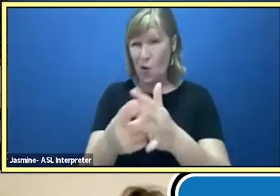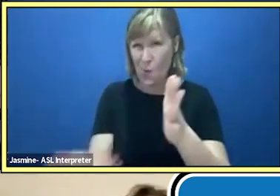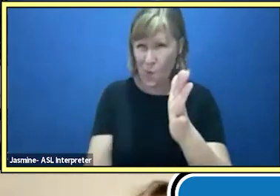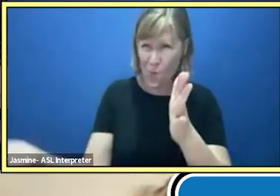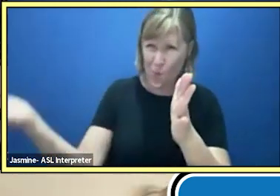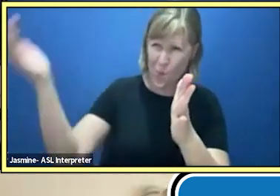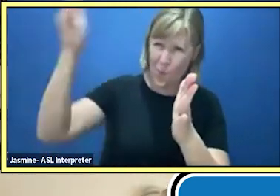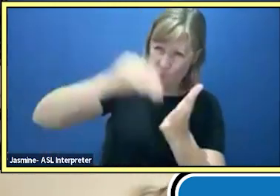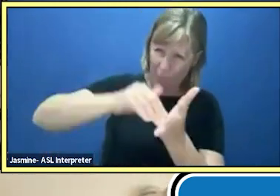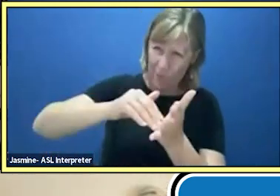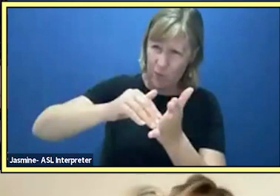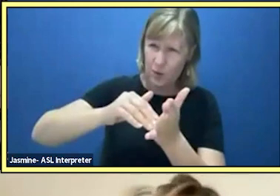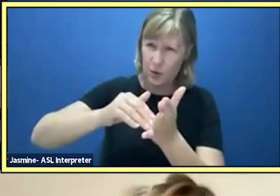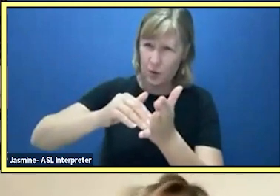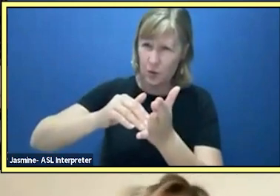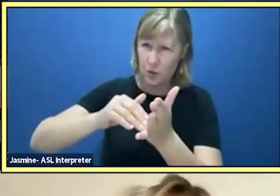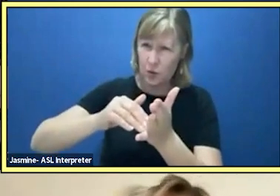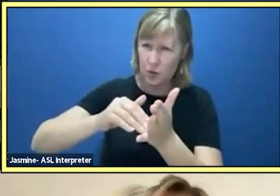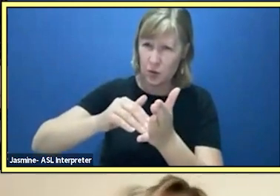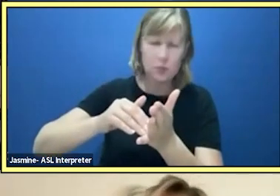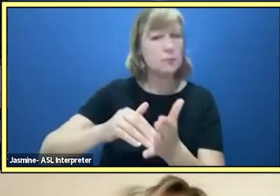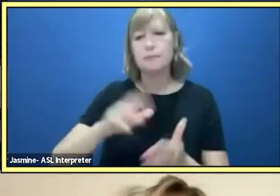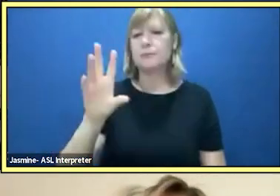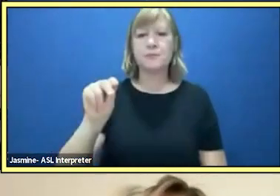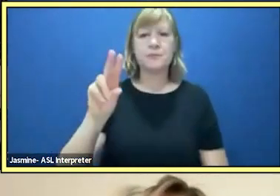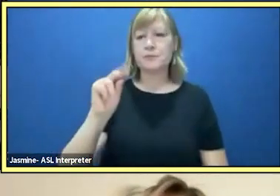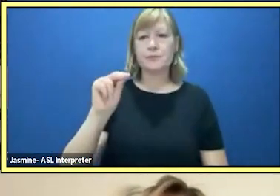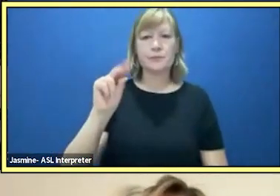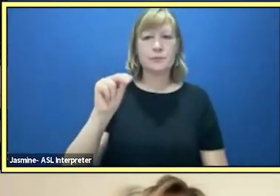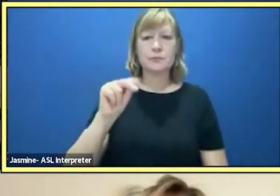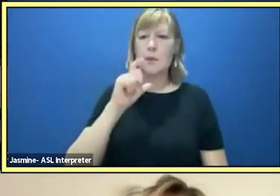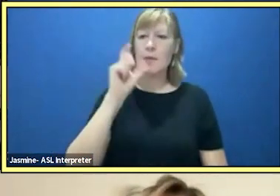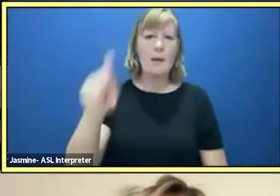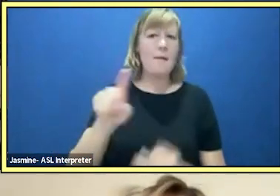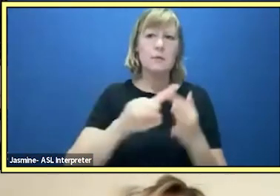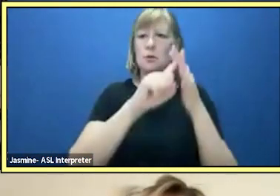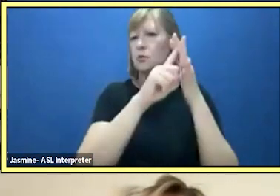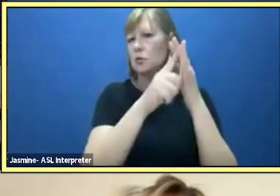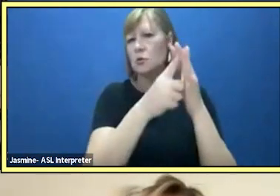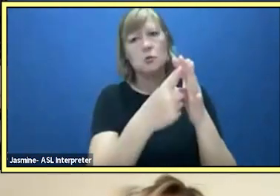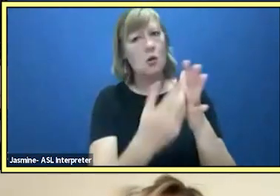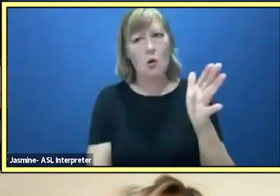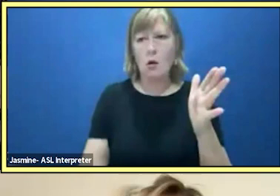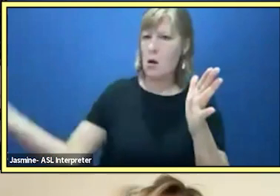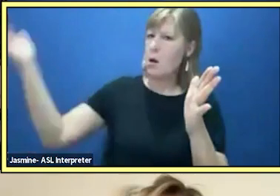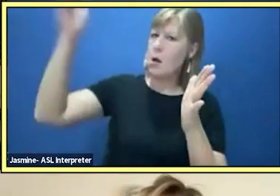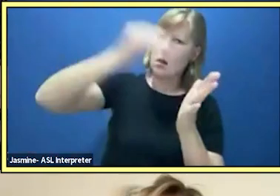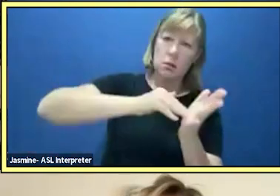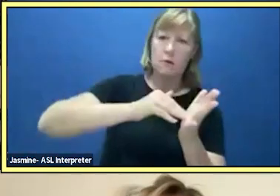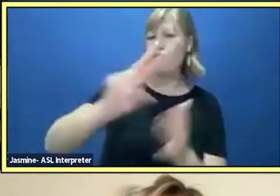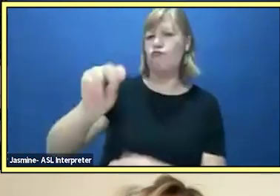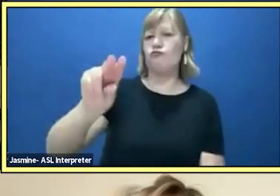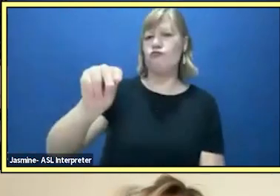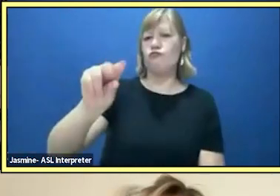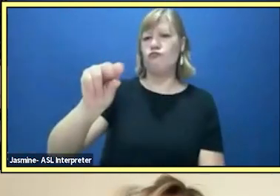conflict-free case management? No, so it is not a start all over and do it again. That will not be required. So